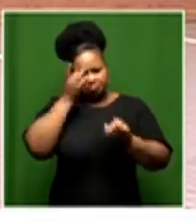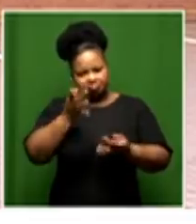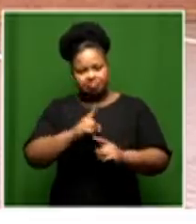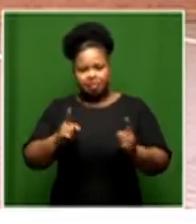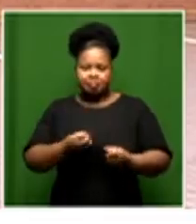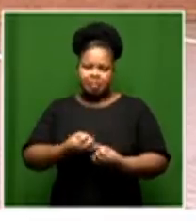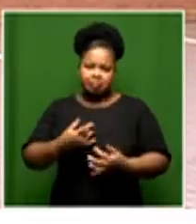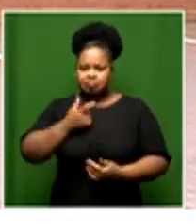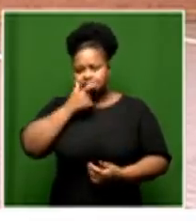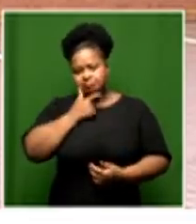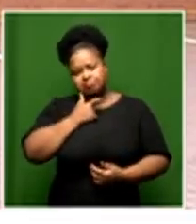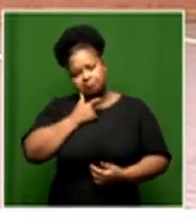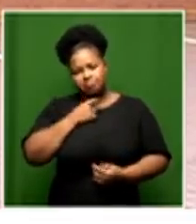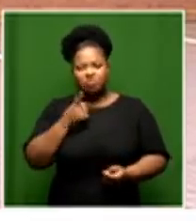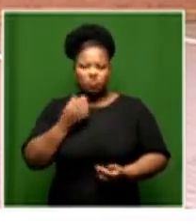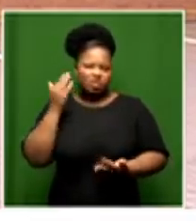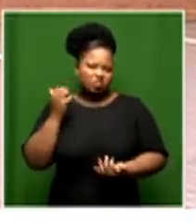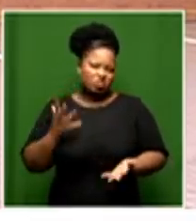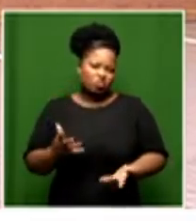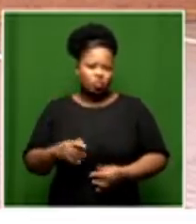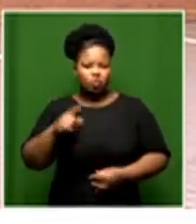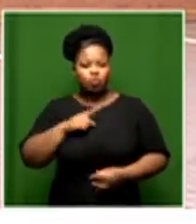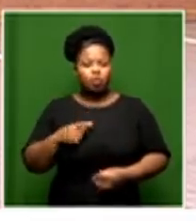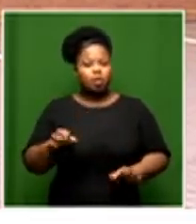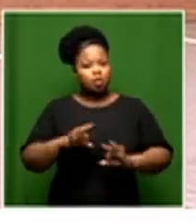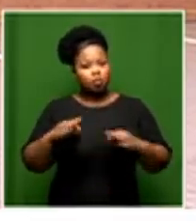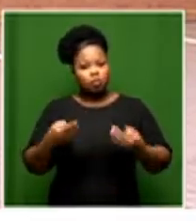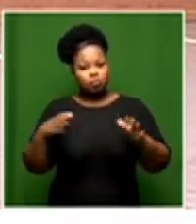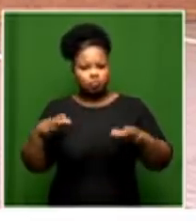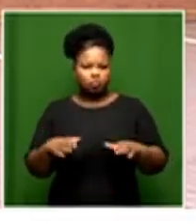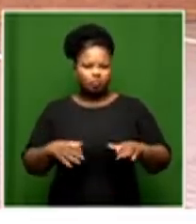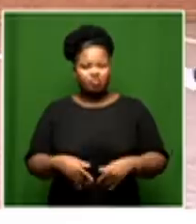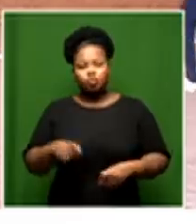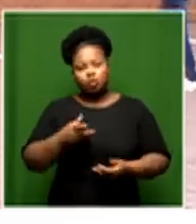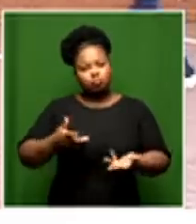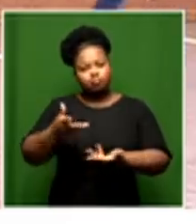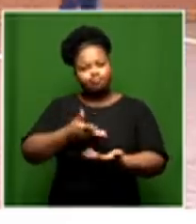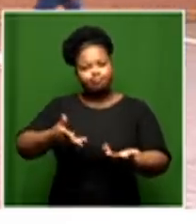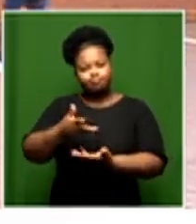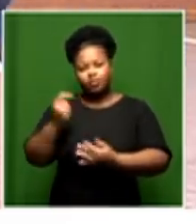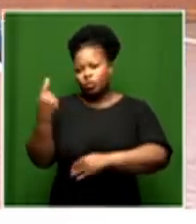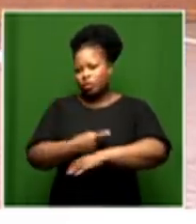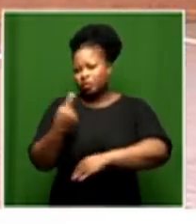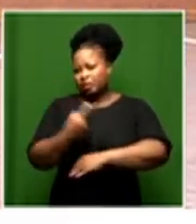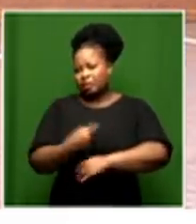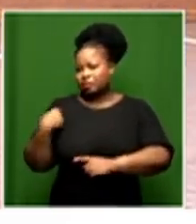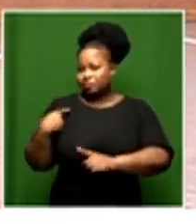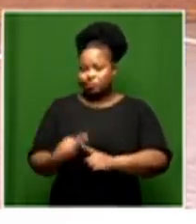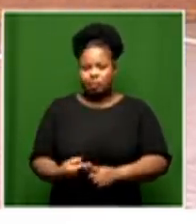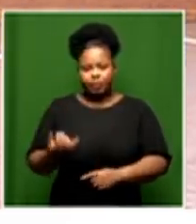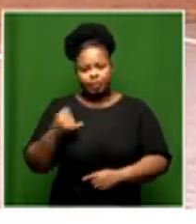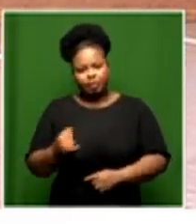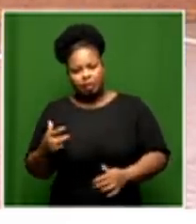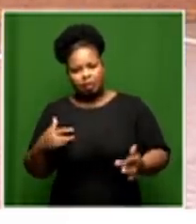somber, Samkele, as expected. The family, just talking to them over the past couple of days, still